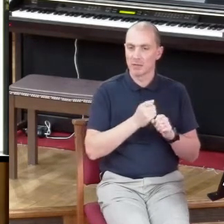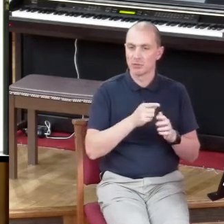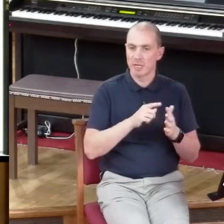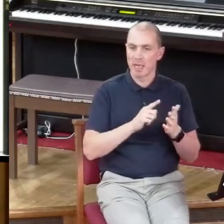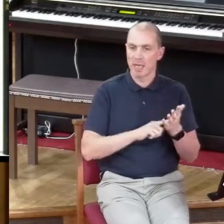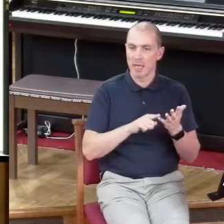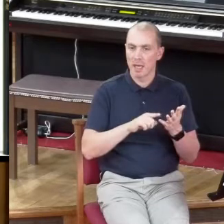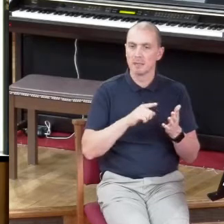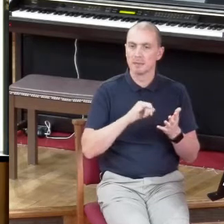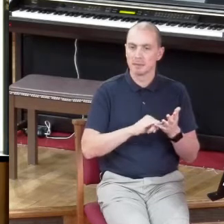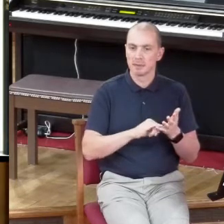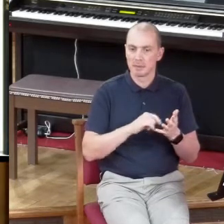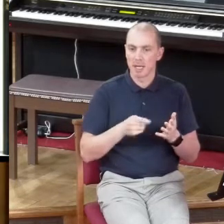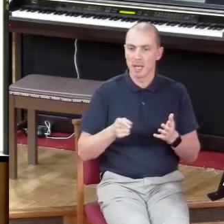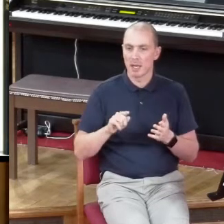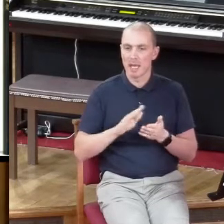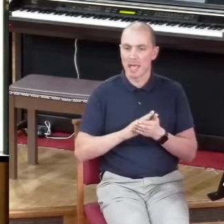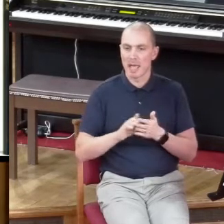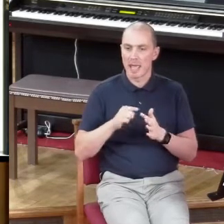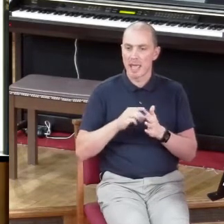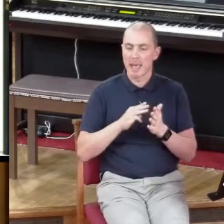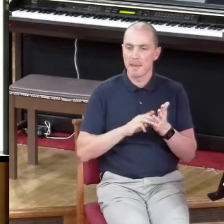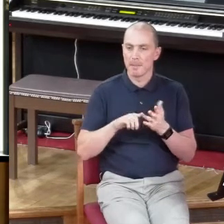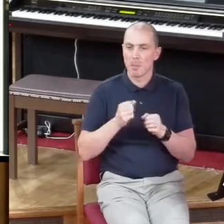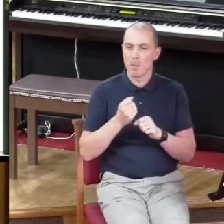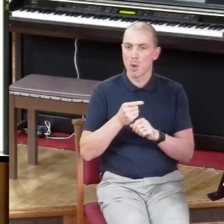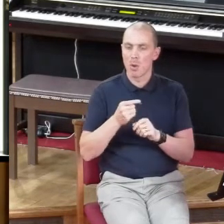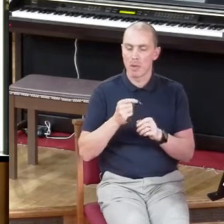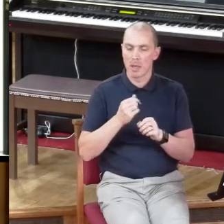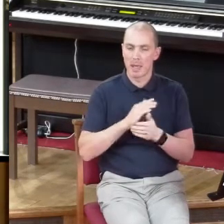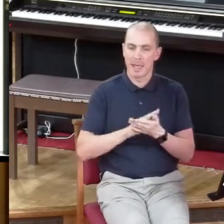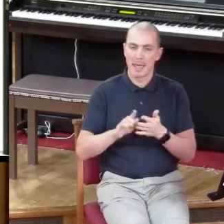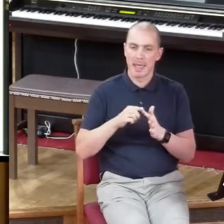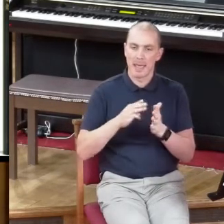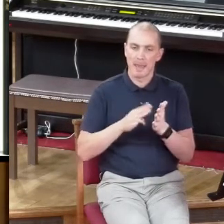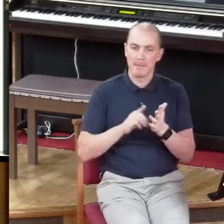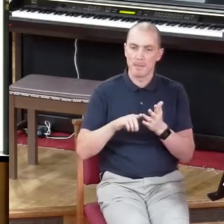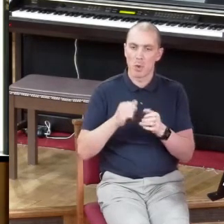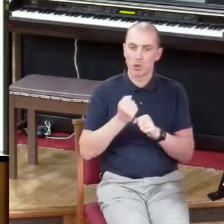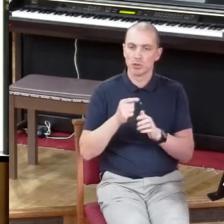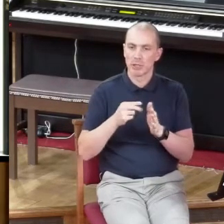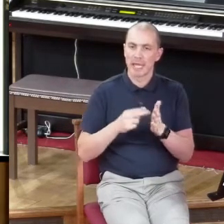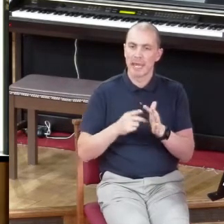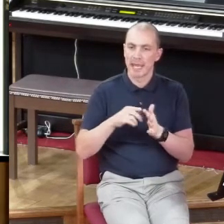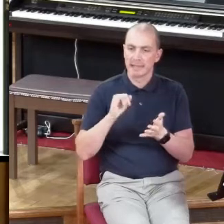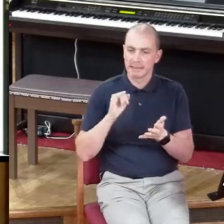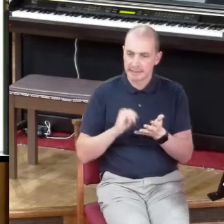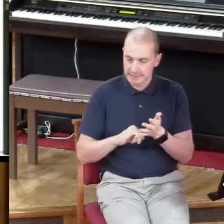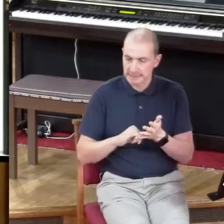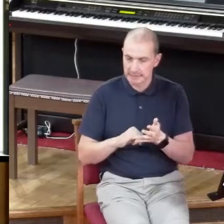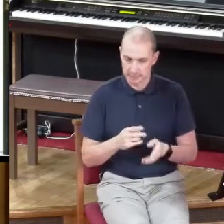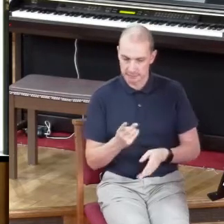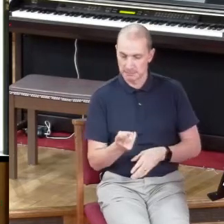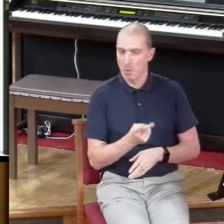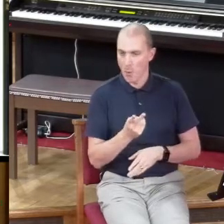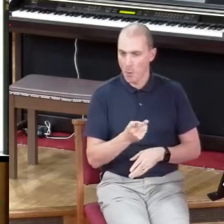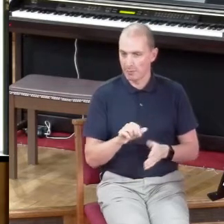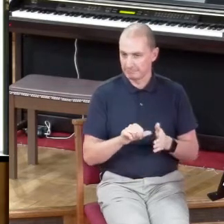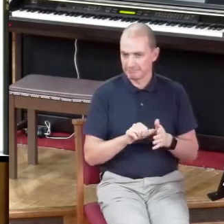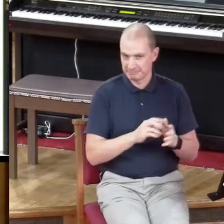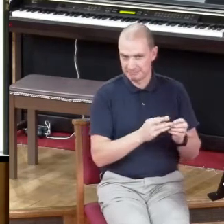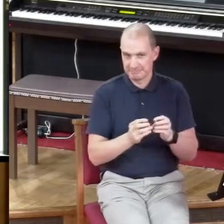as if they were the ones that Paul would have expected to have stayed with him. But even they deserted him. So